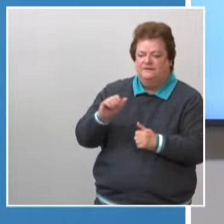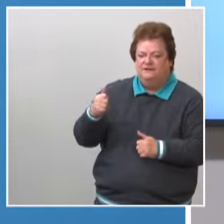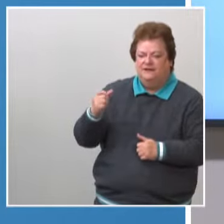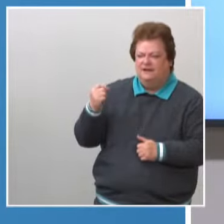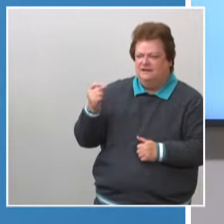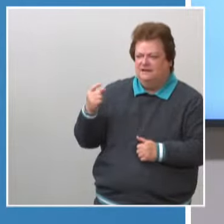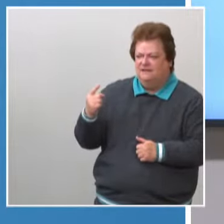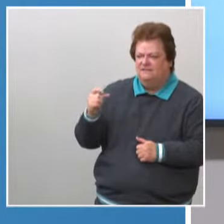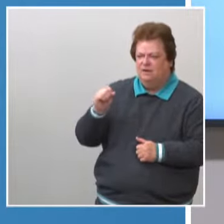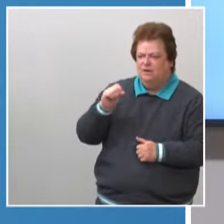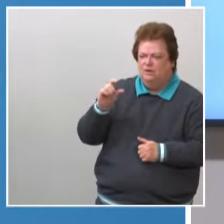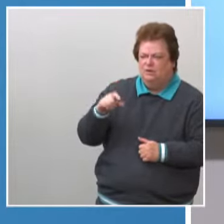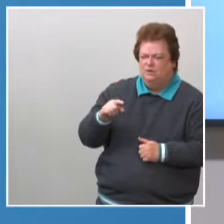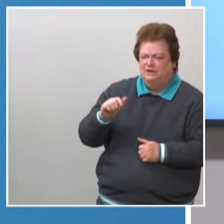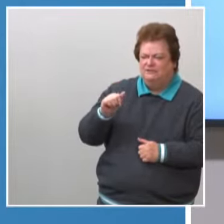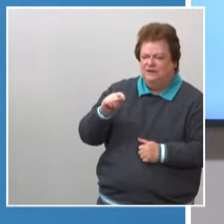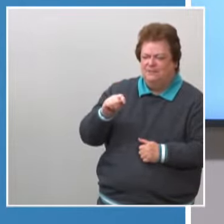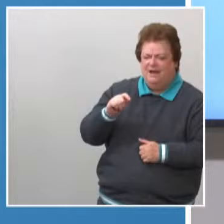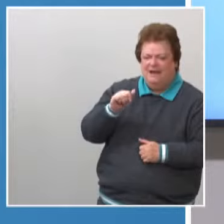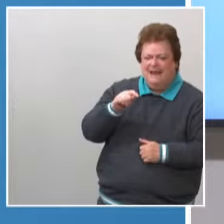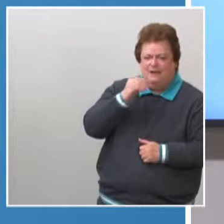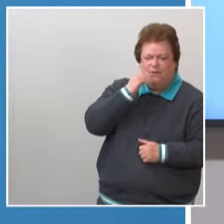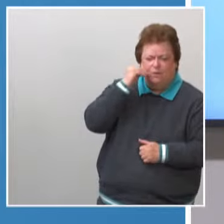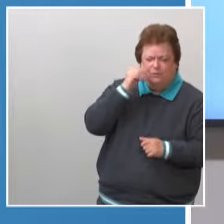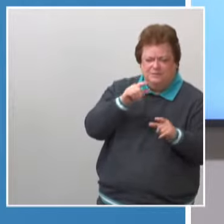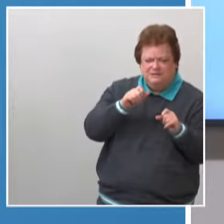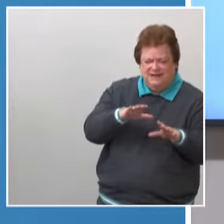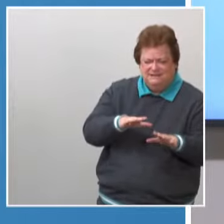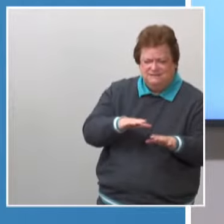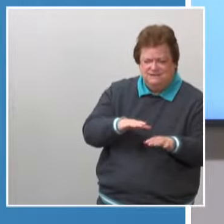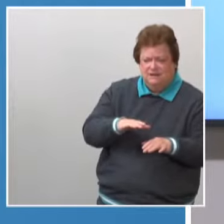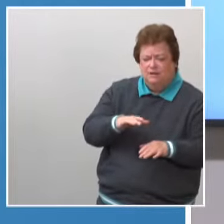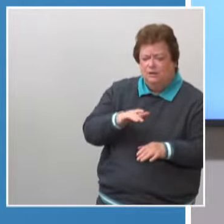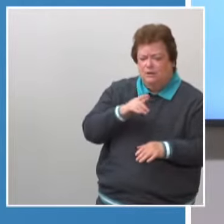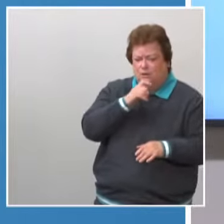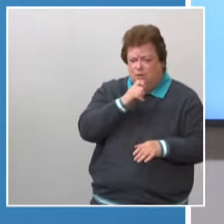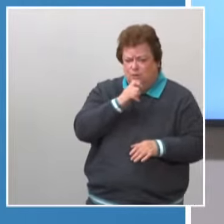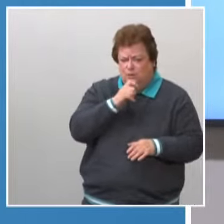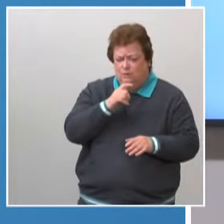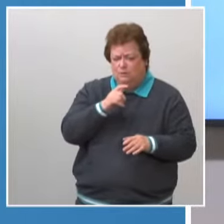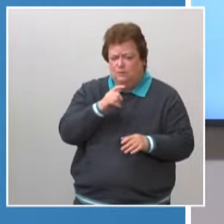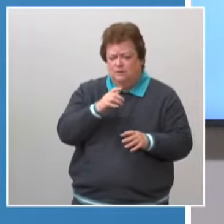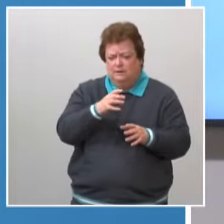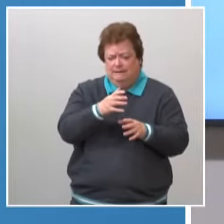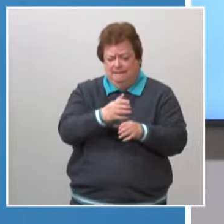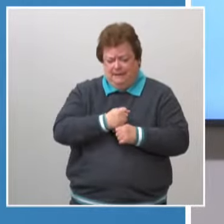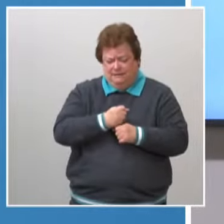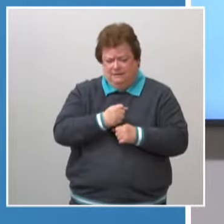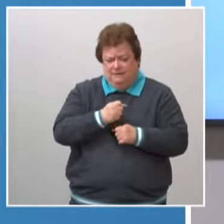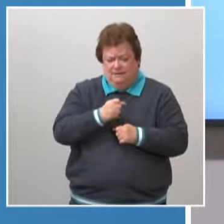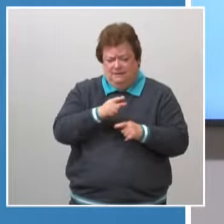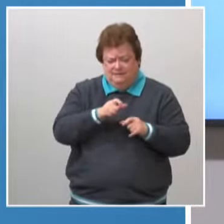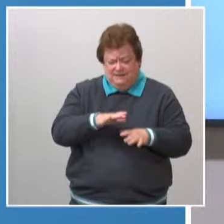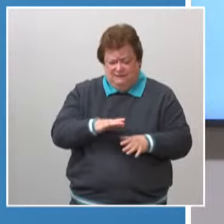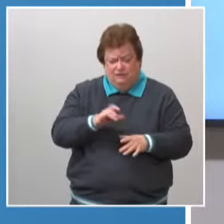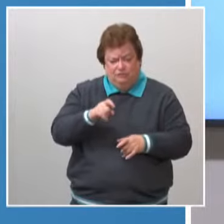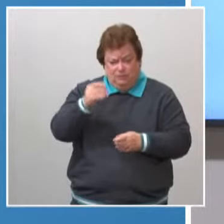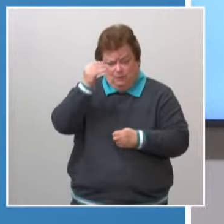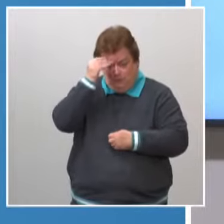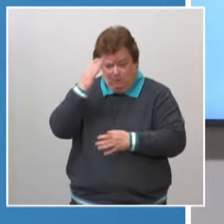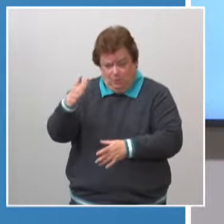Just a question about that at-home testing. For people who are doing that, should they be reporting to the health department? Is that something that you're seeing